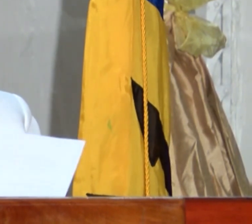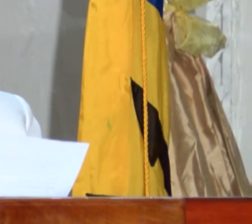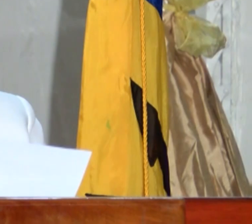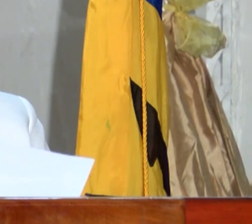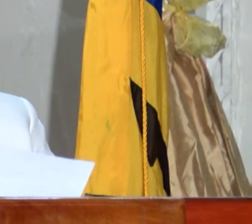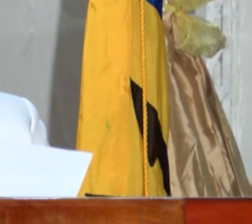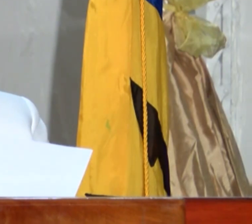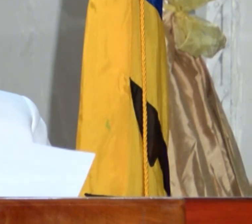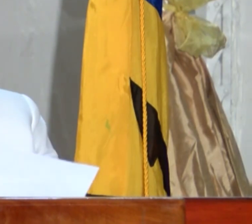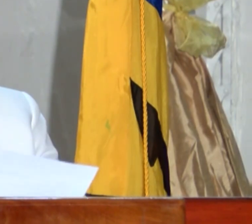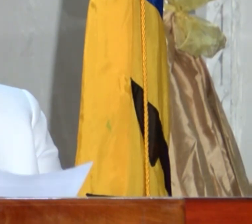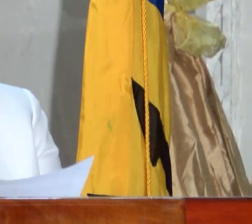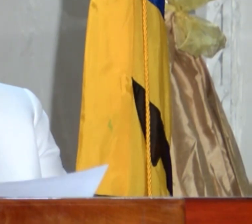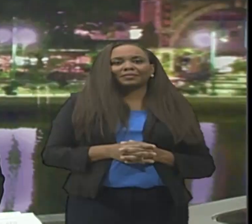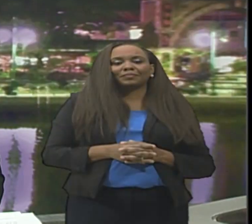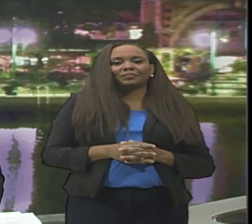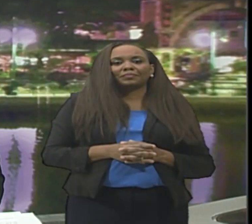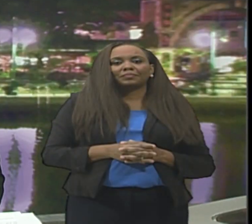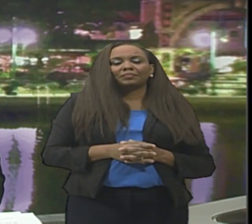and to society at large.